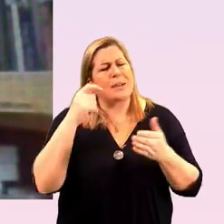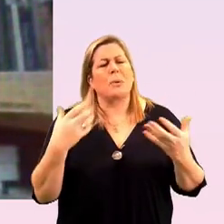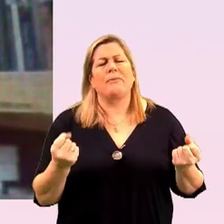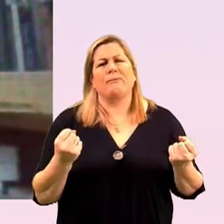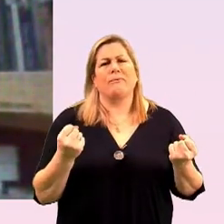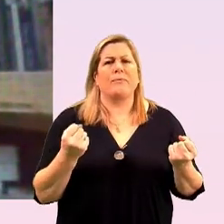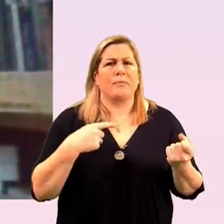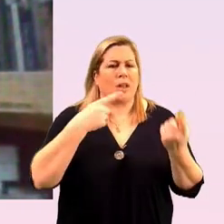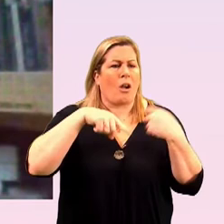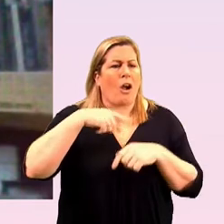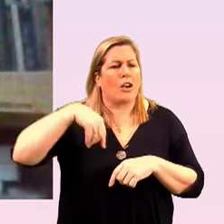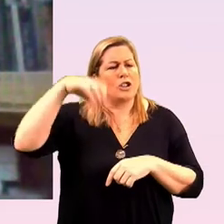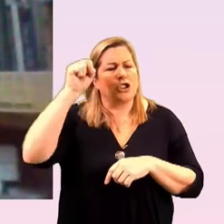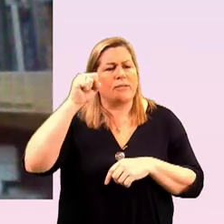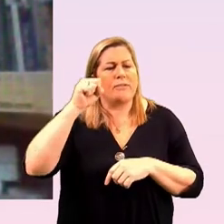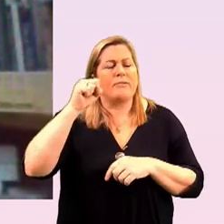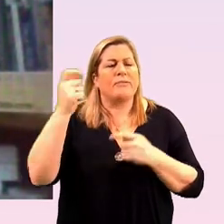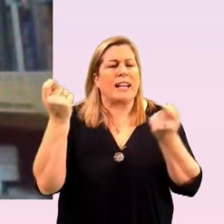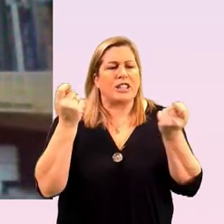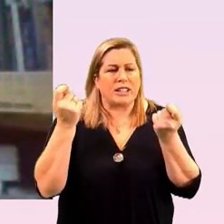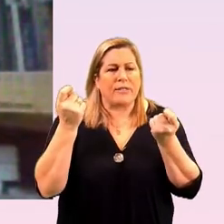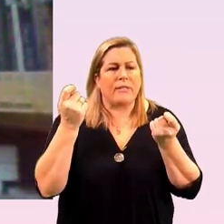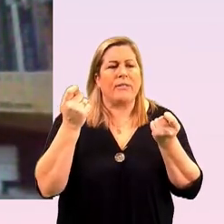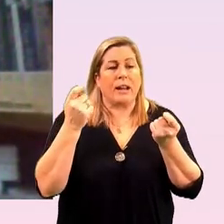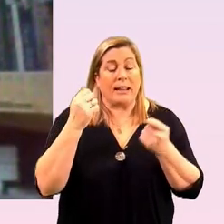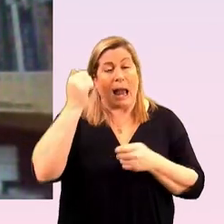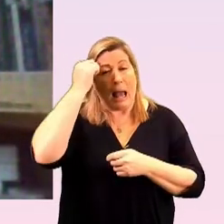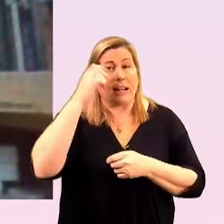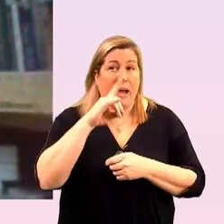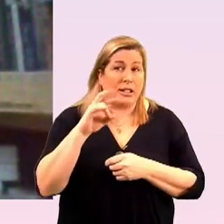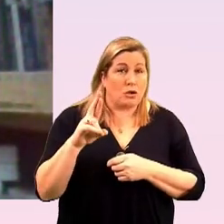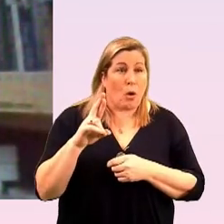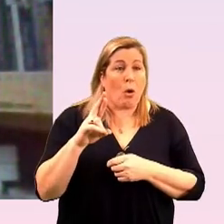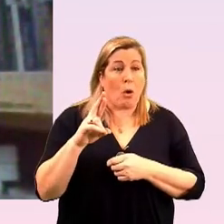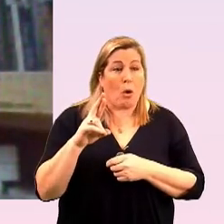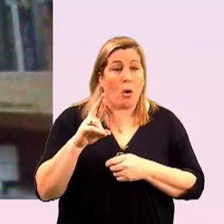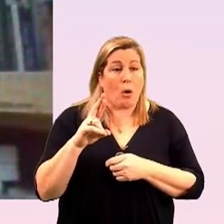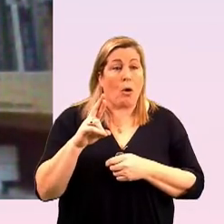I think our chief executive definitely understands that. We have a head of HR, I think, that understands that.